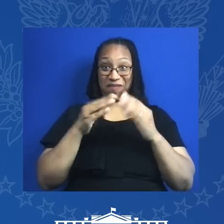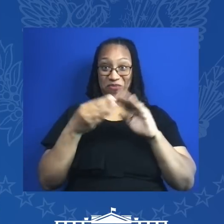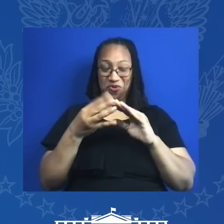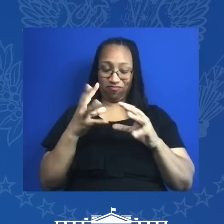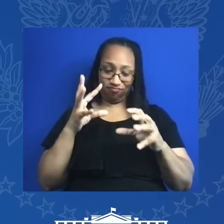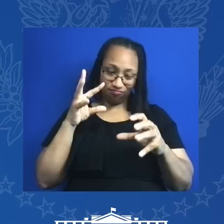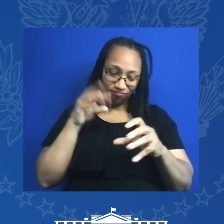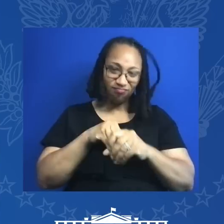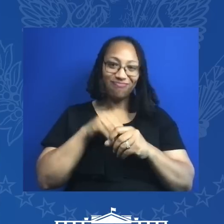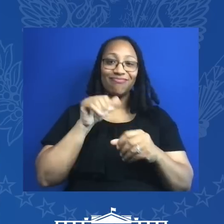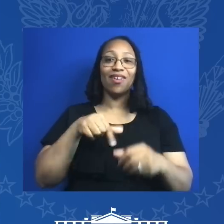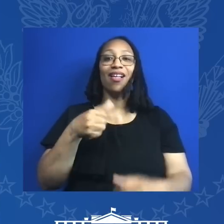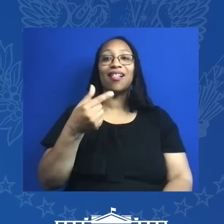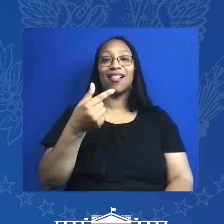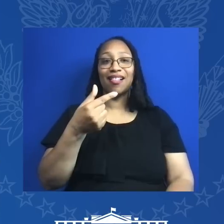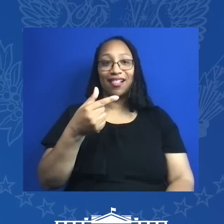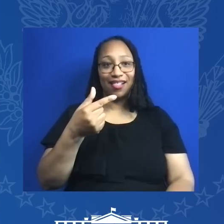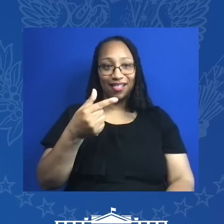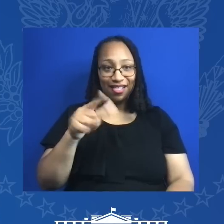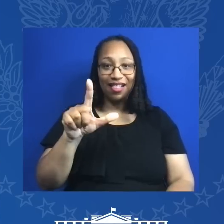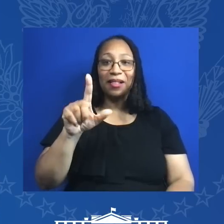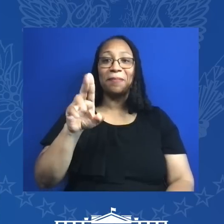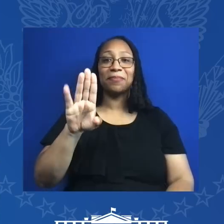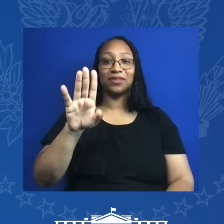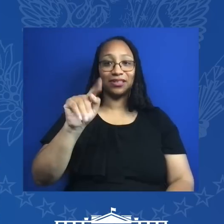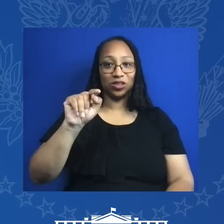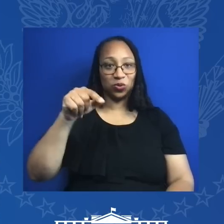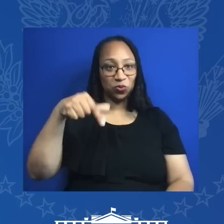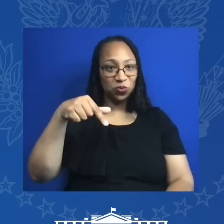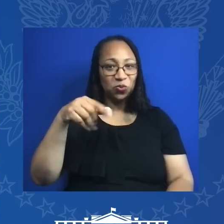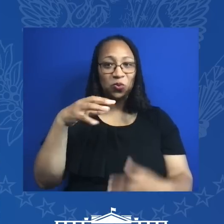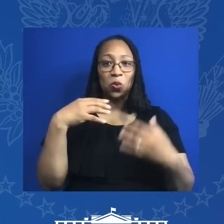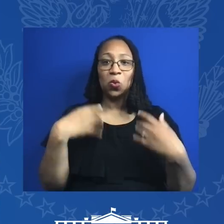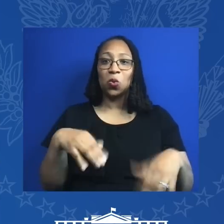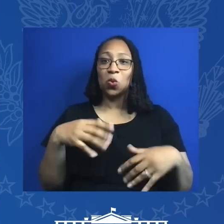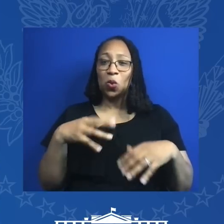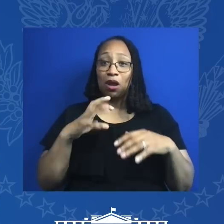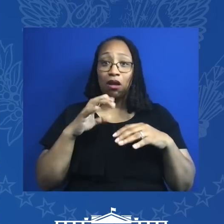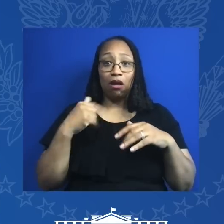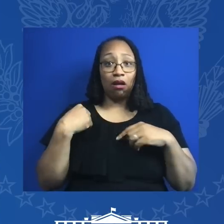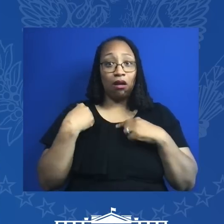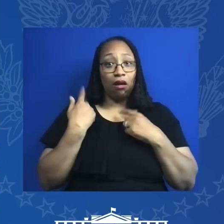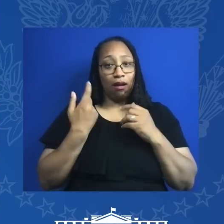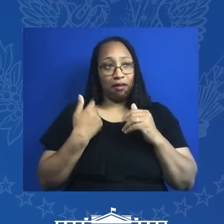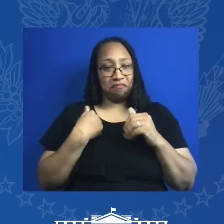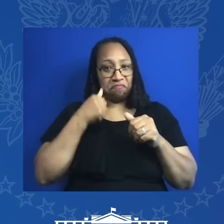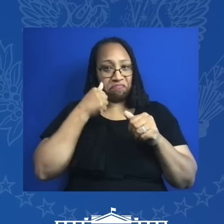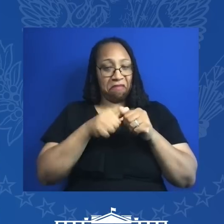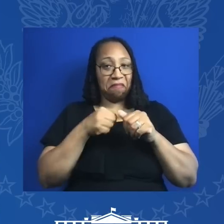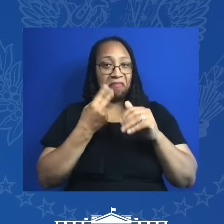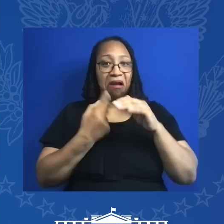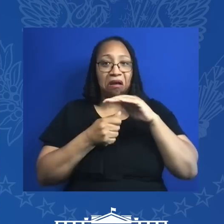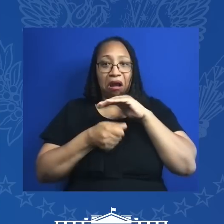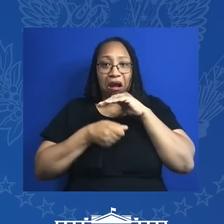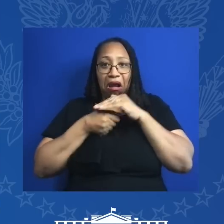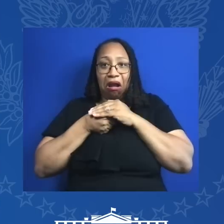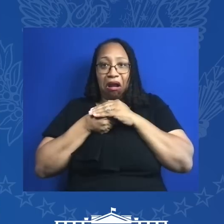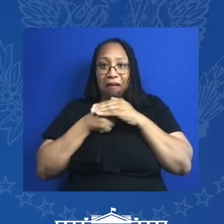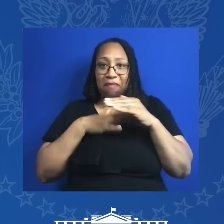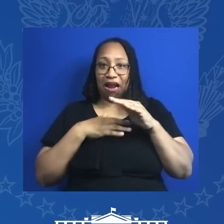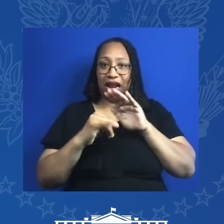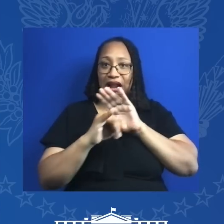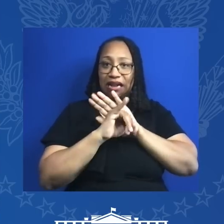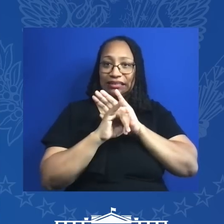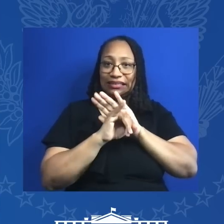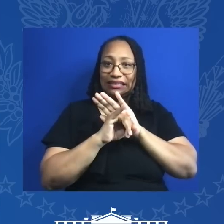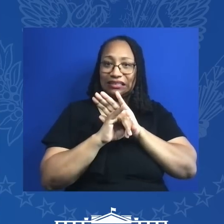knew if I'd be able to marry the person I love or have kids. But look at where I